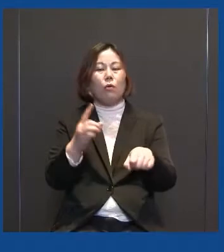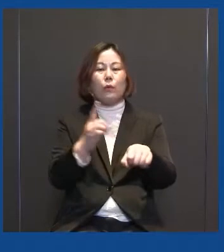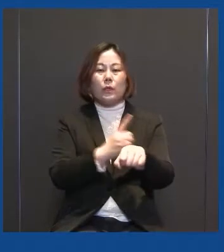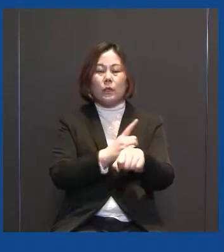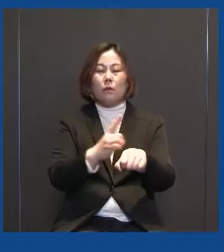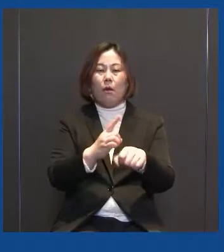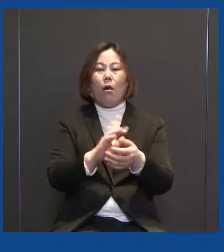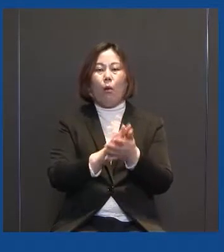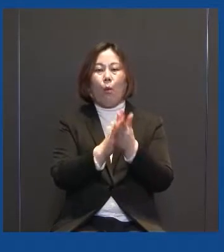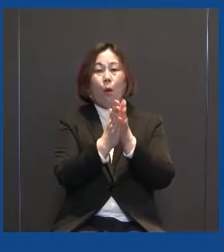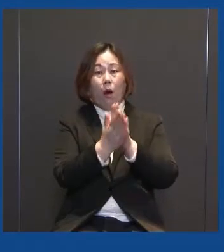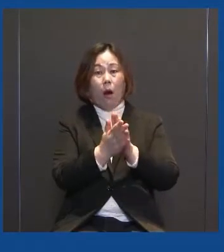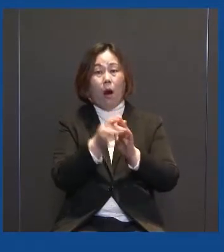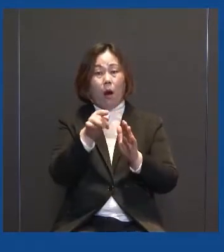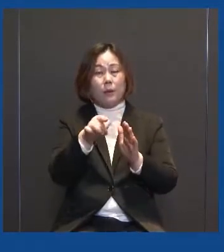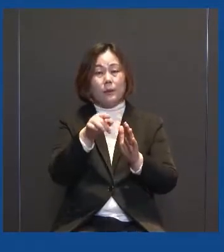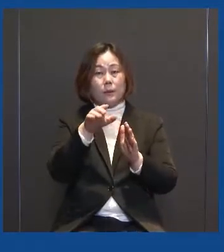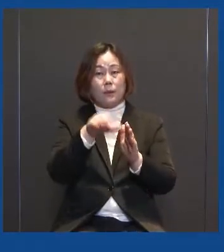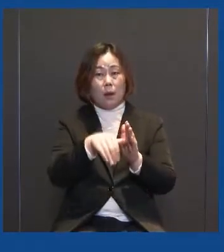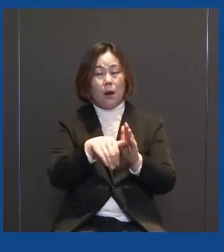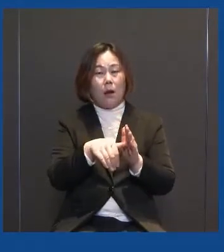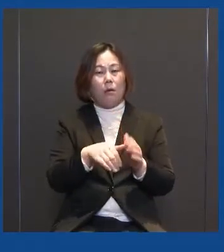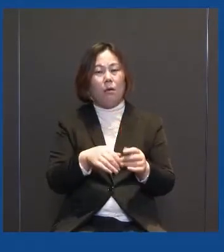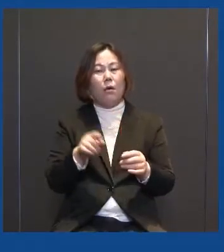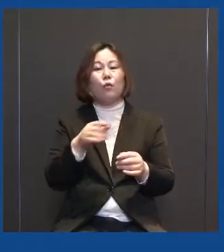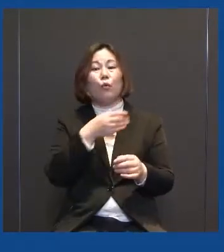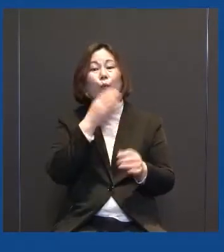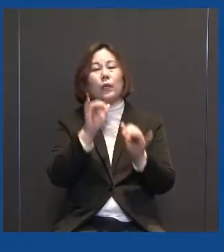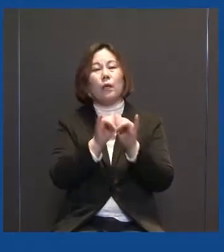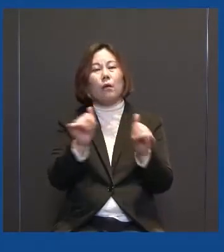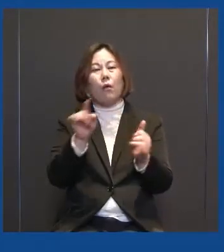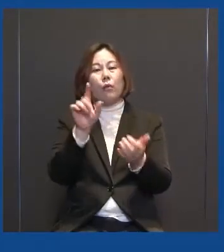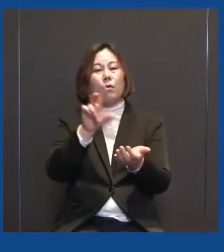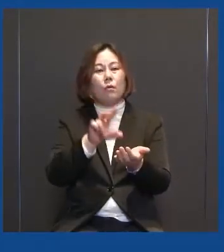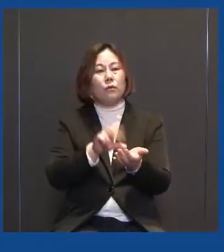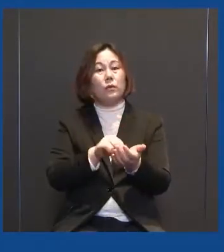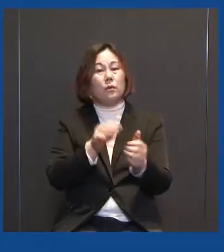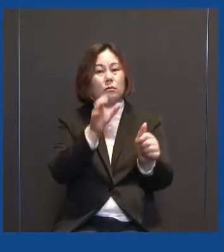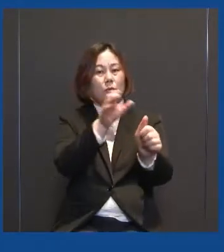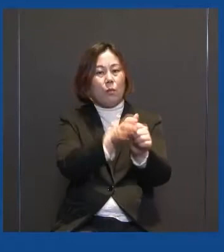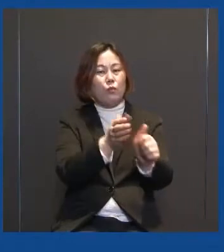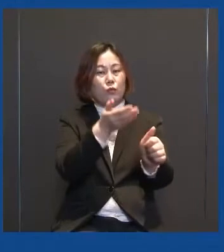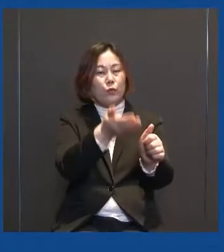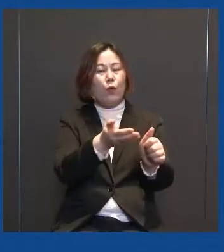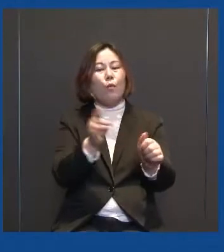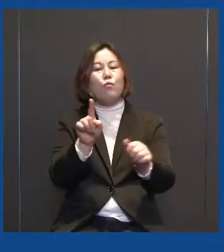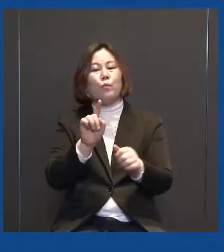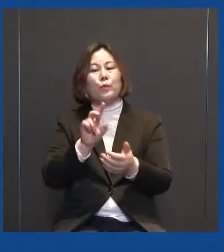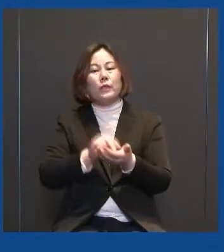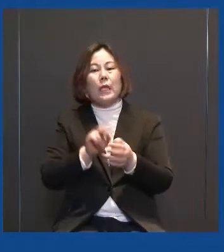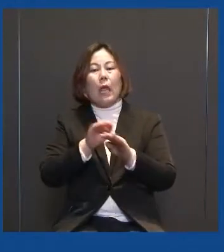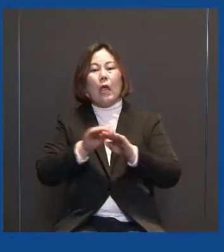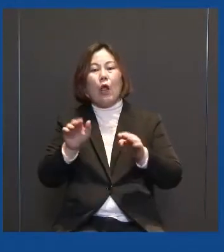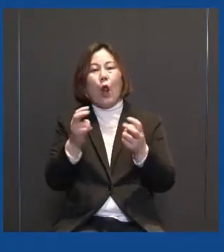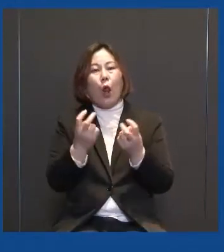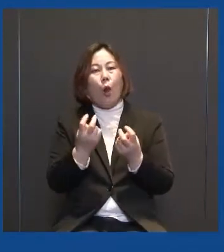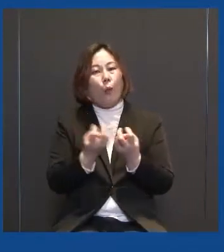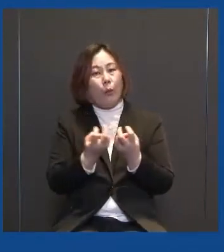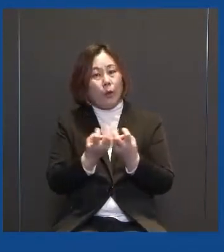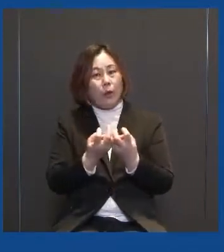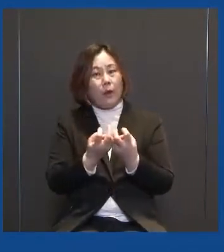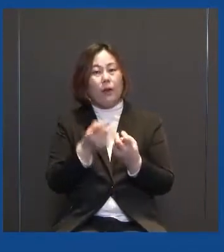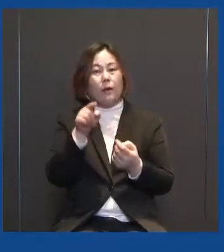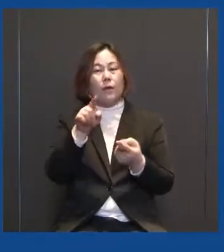us, especially in the digitized society. What are the tasks and challenges that are given to our